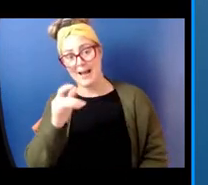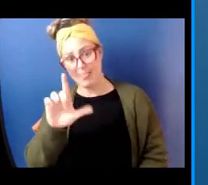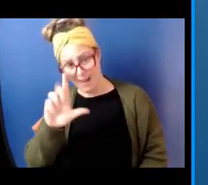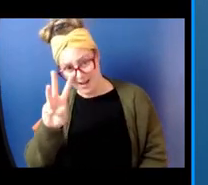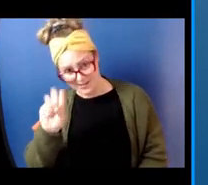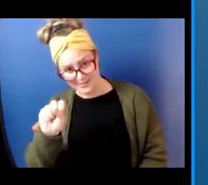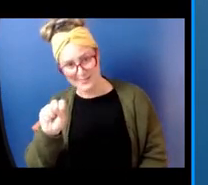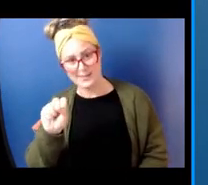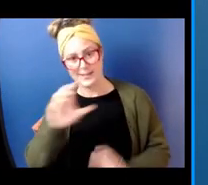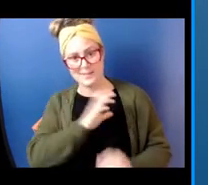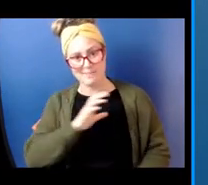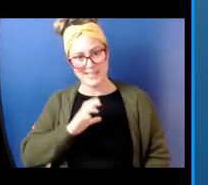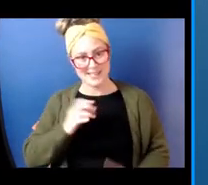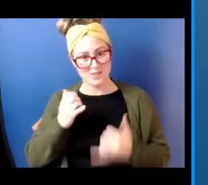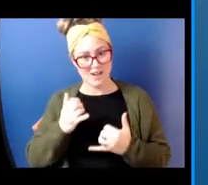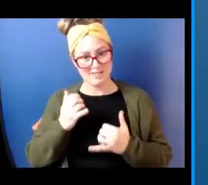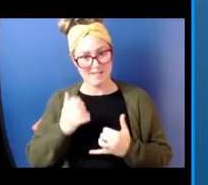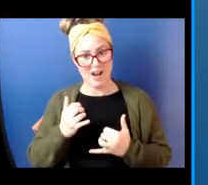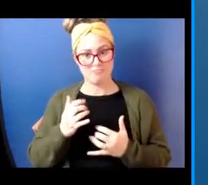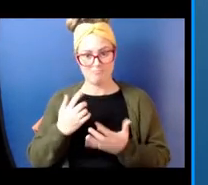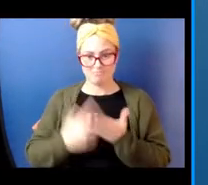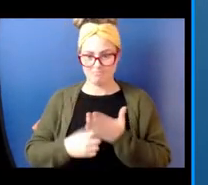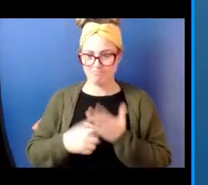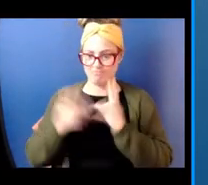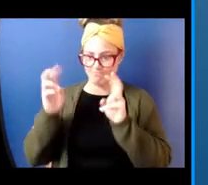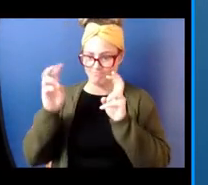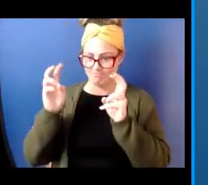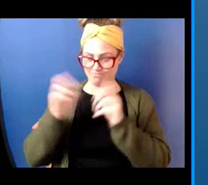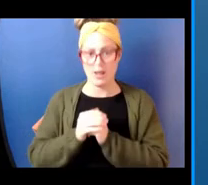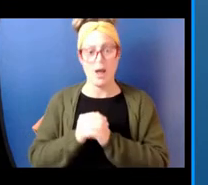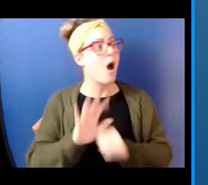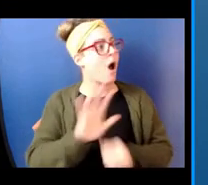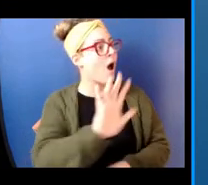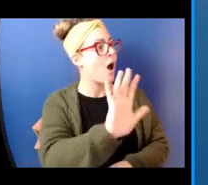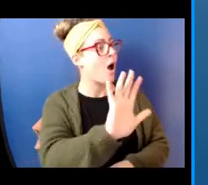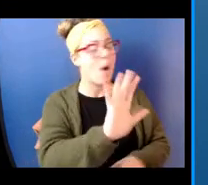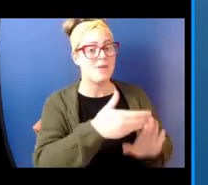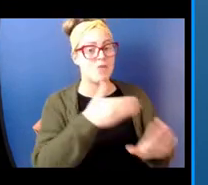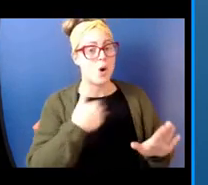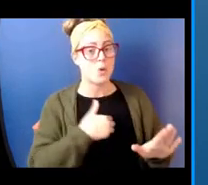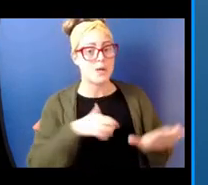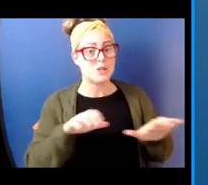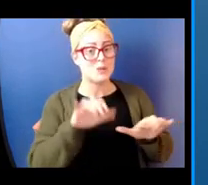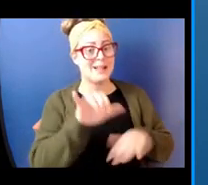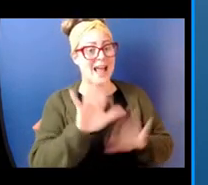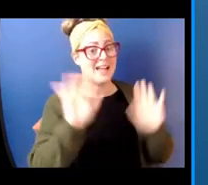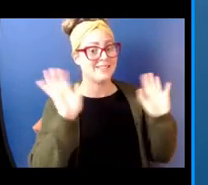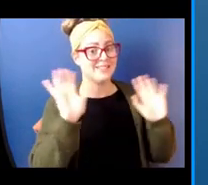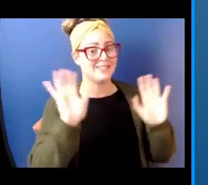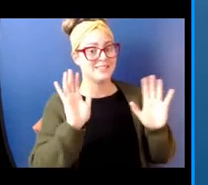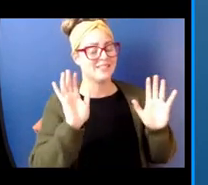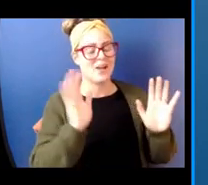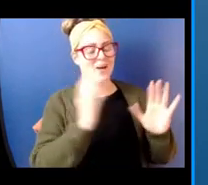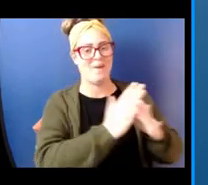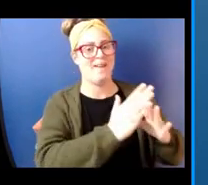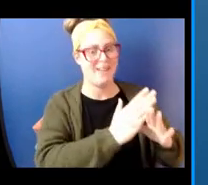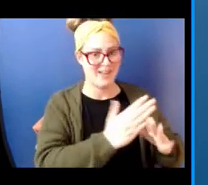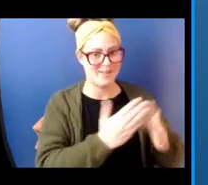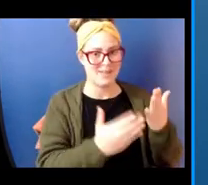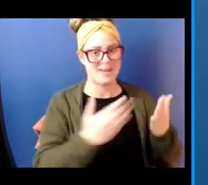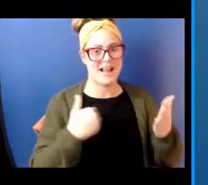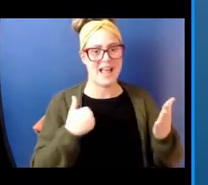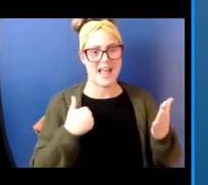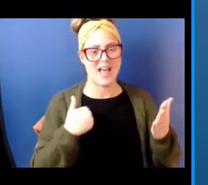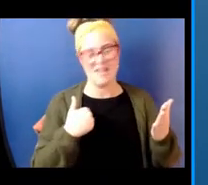this this uh before we do that yes we have a you might call it a point of personal